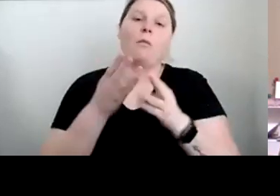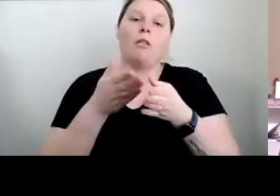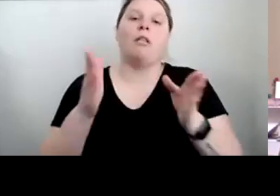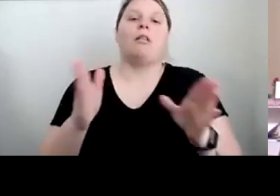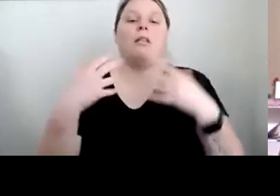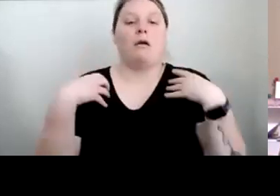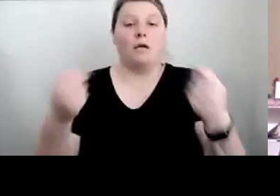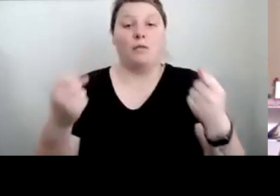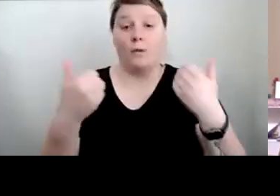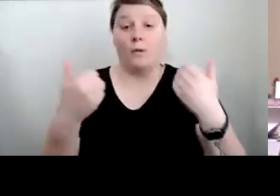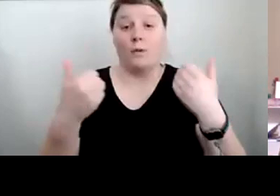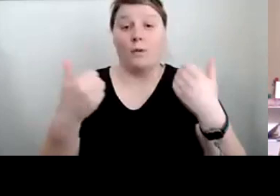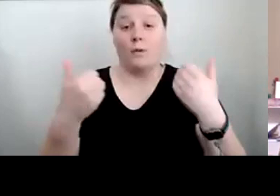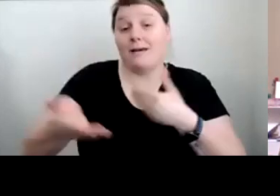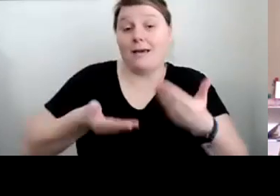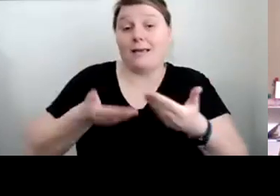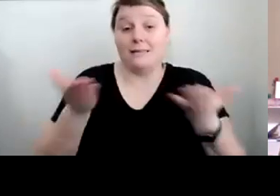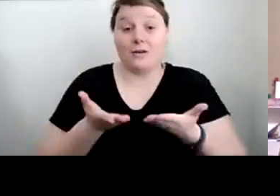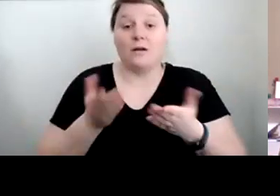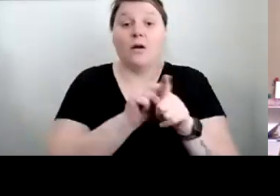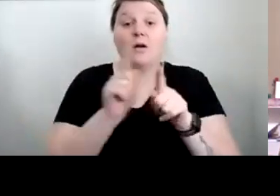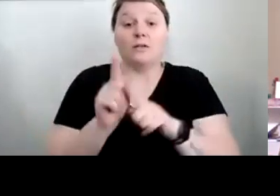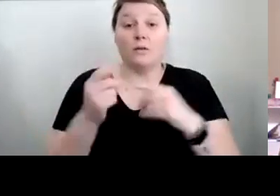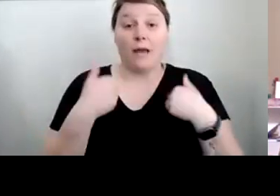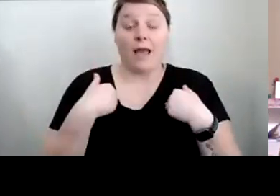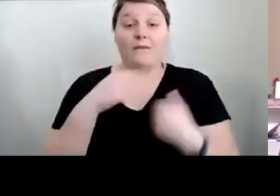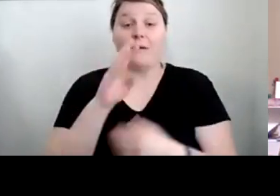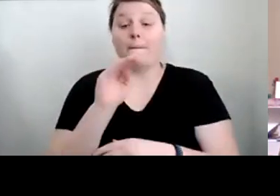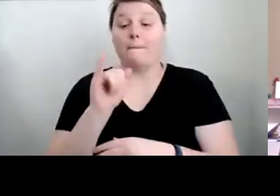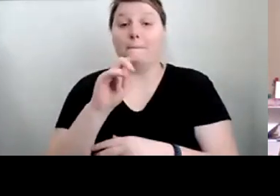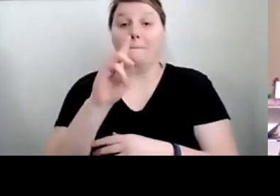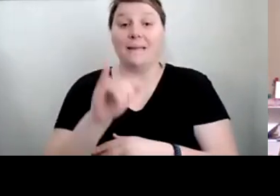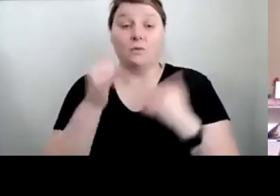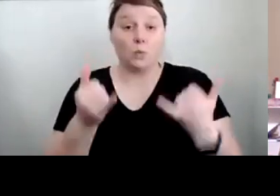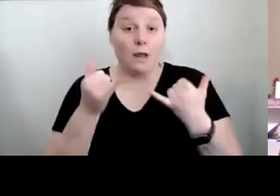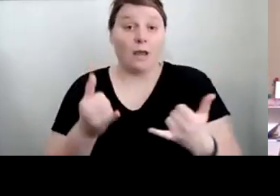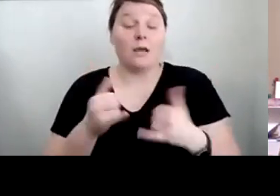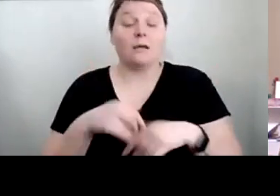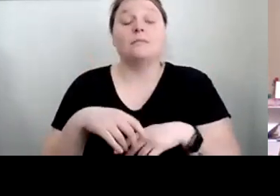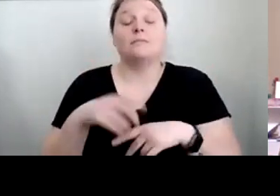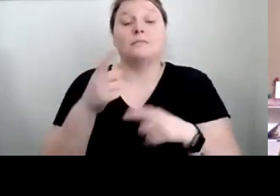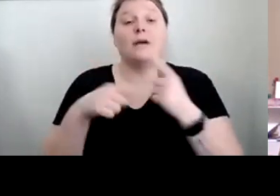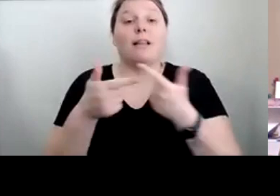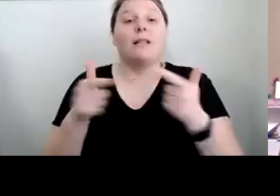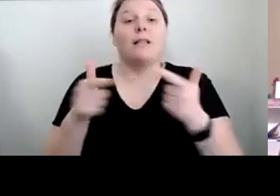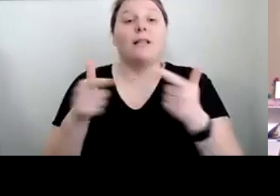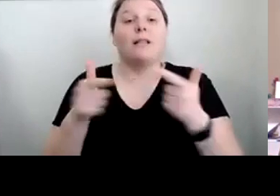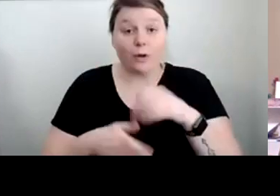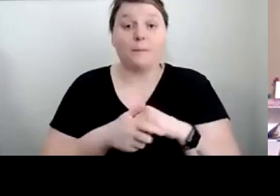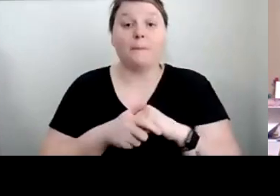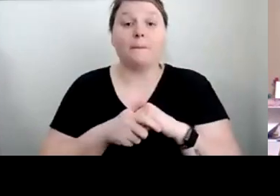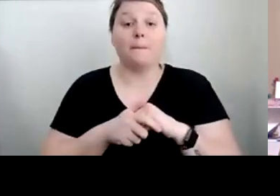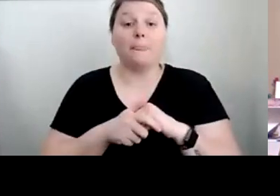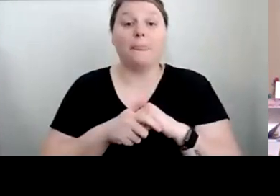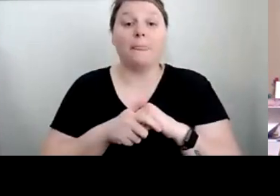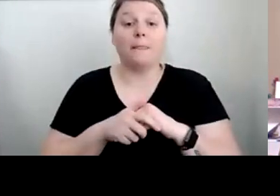with us. And we also have Mindy with us today, our sign language interpreter.